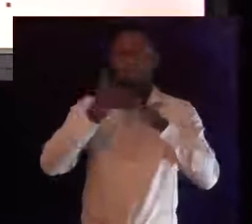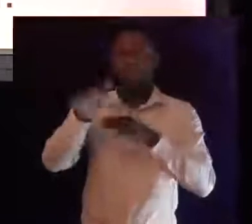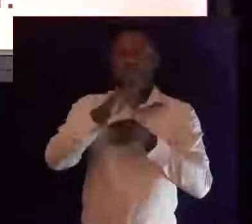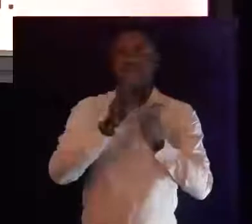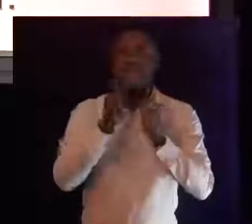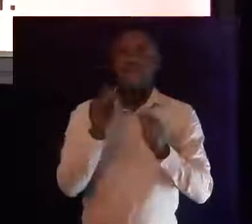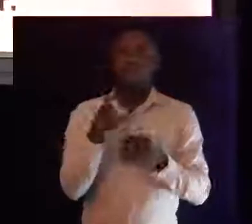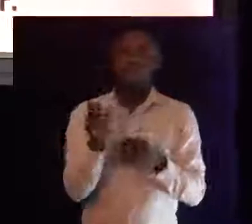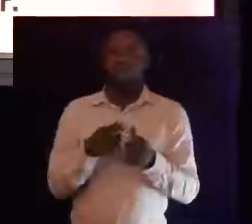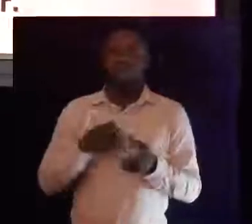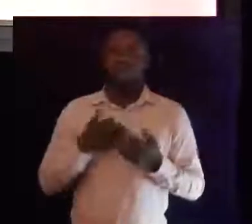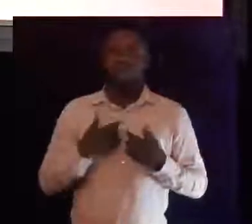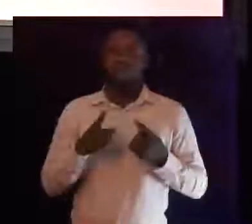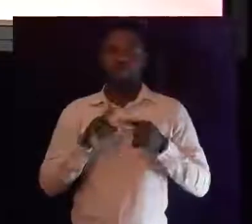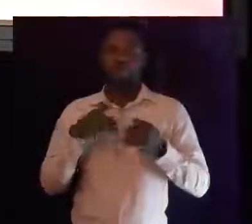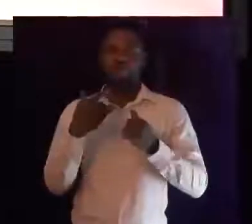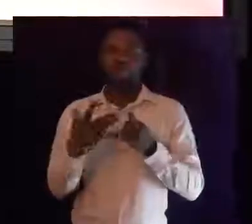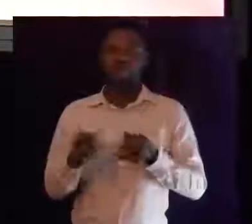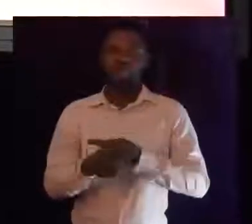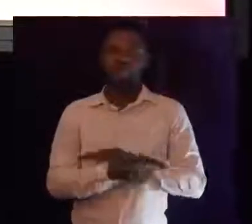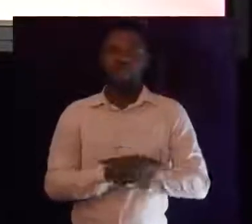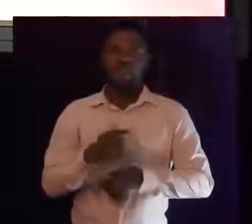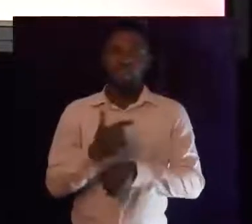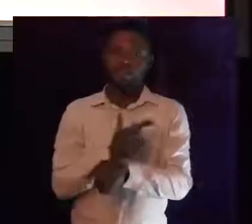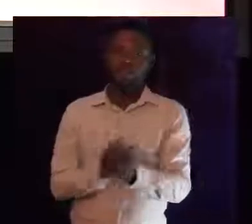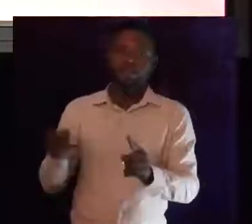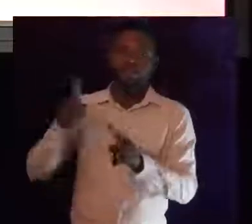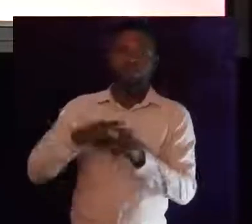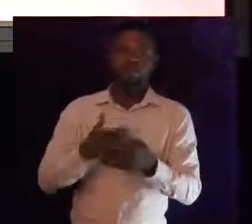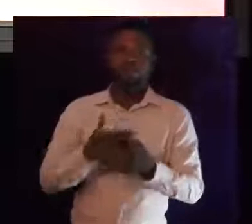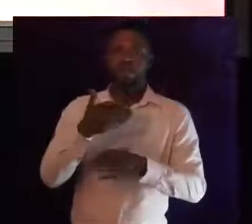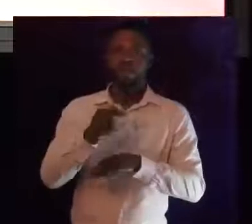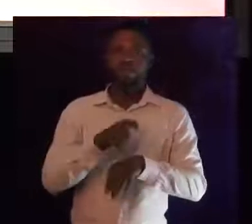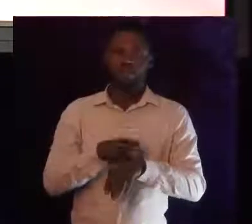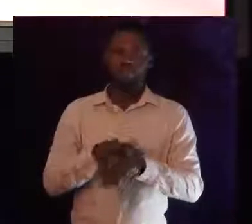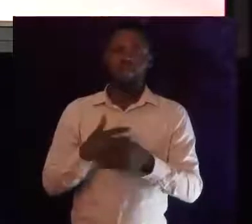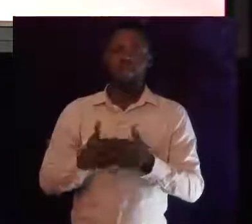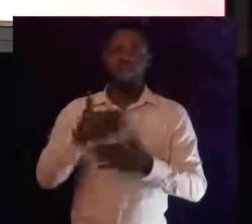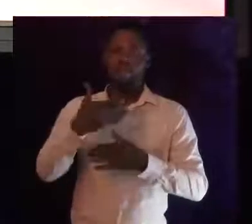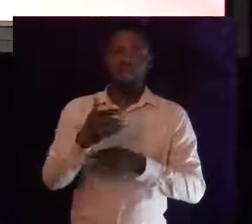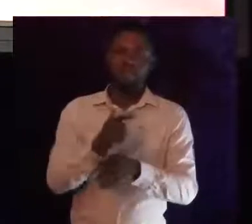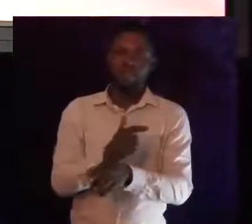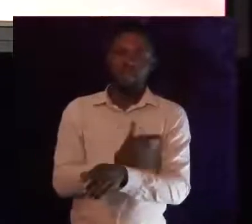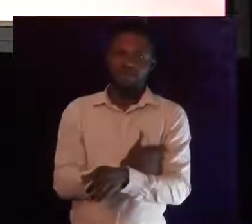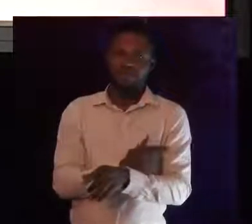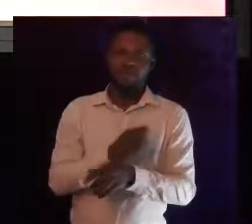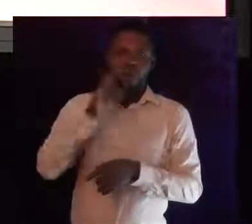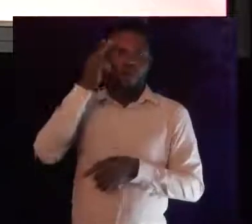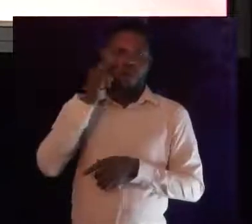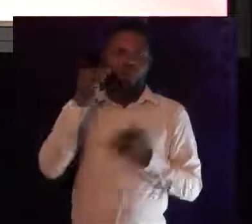So we have come to the end of today's lesson. Until next time, next